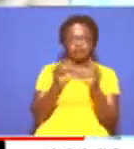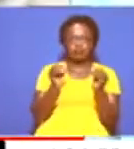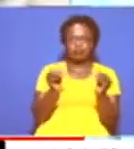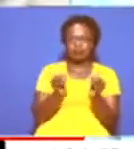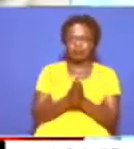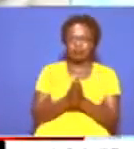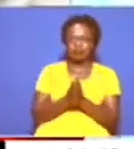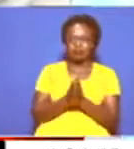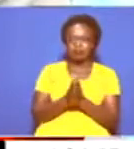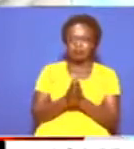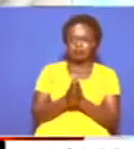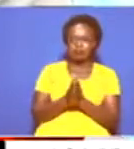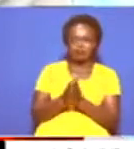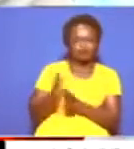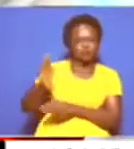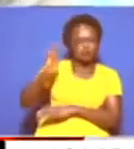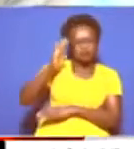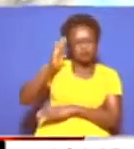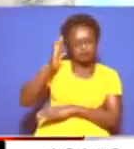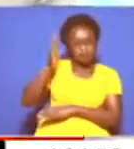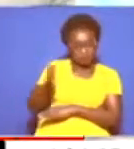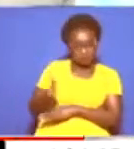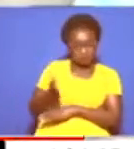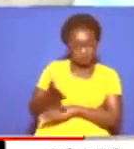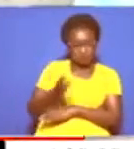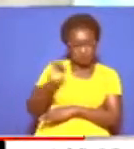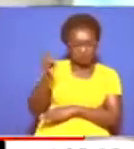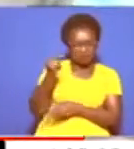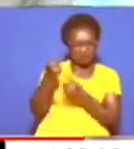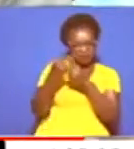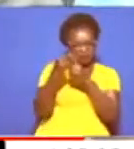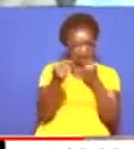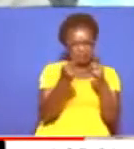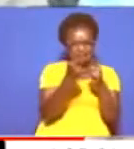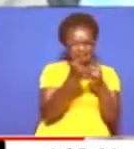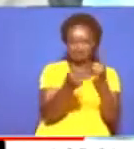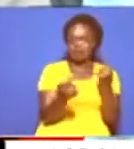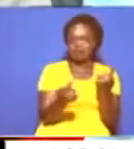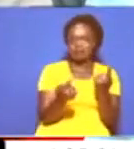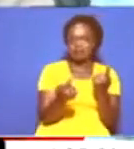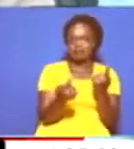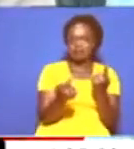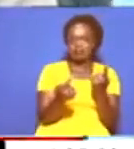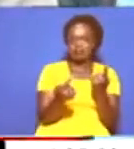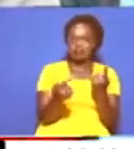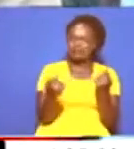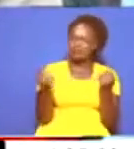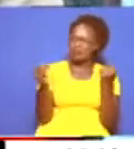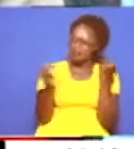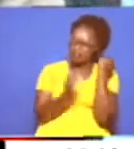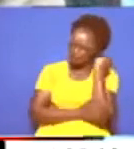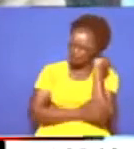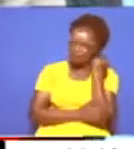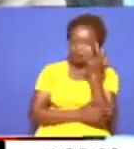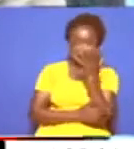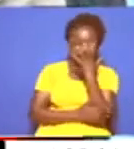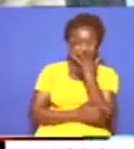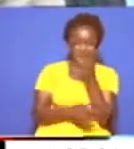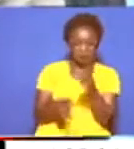Walinzi hapa Kenya wamekuwa wakiwawa kwa njia ya kiholela holela, na